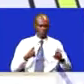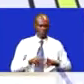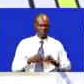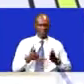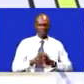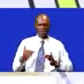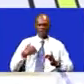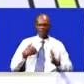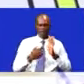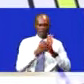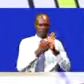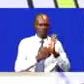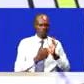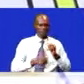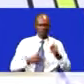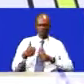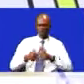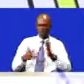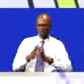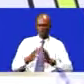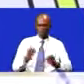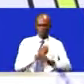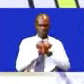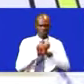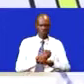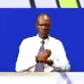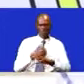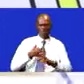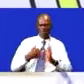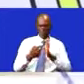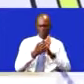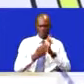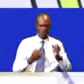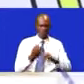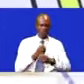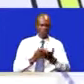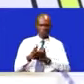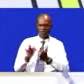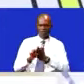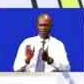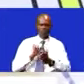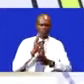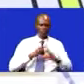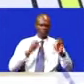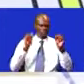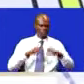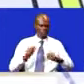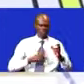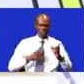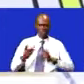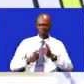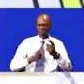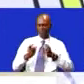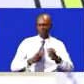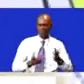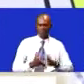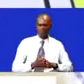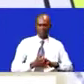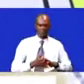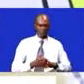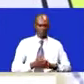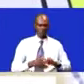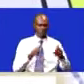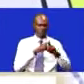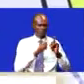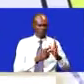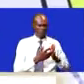search mechanisms, and including preventive measures to ensure we are able to control, including